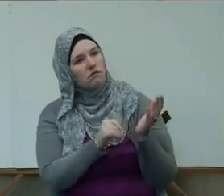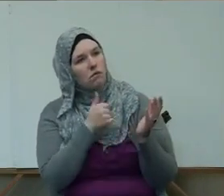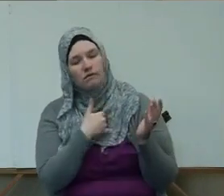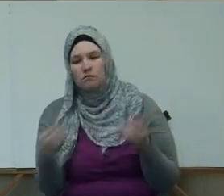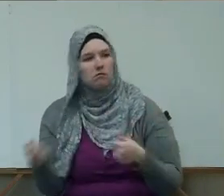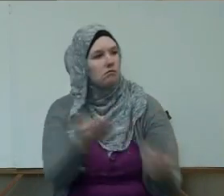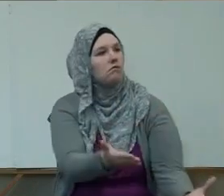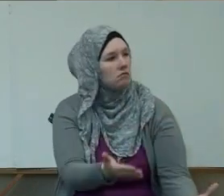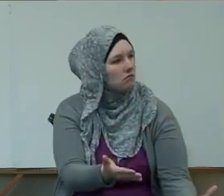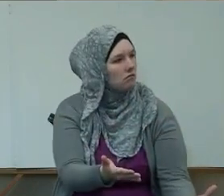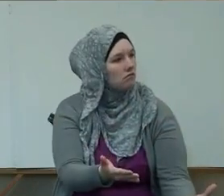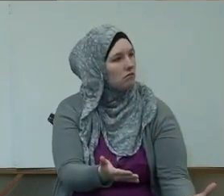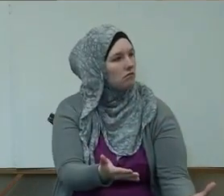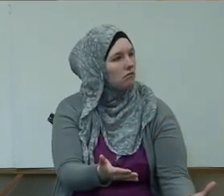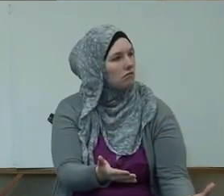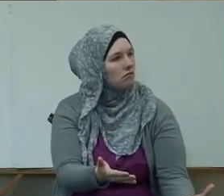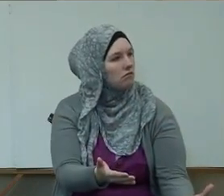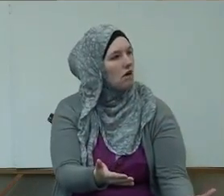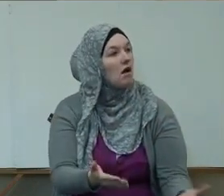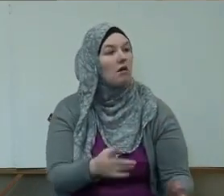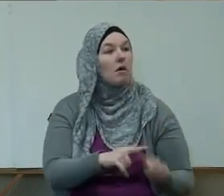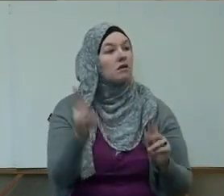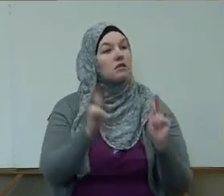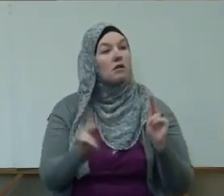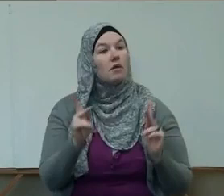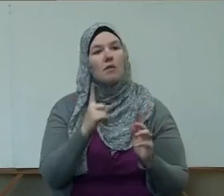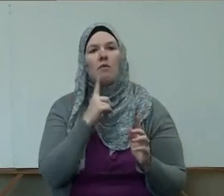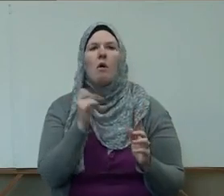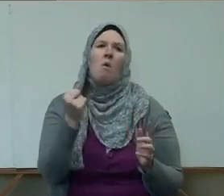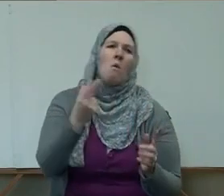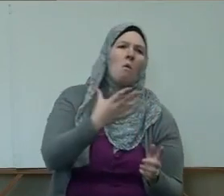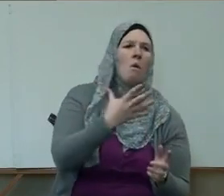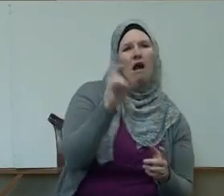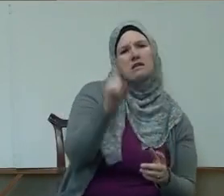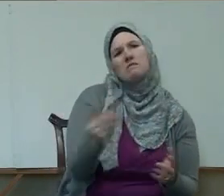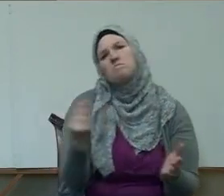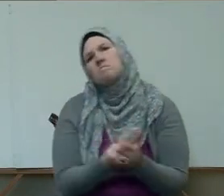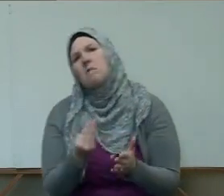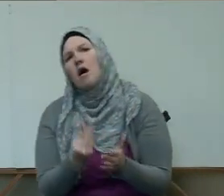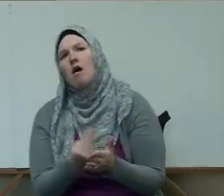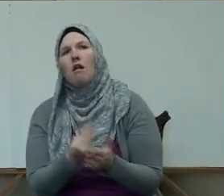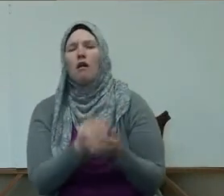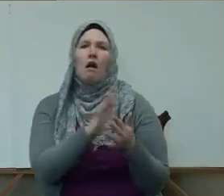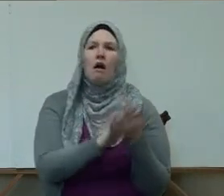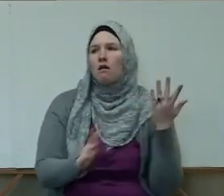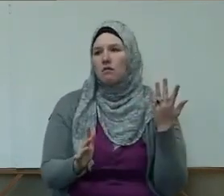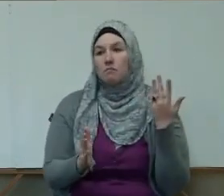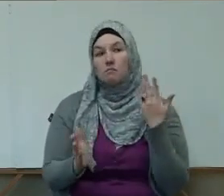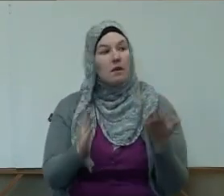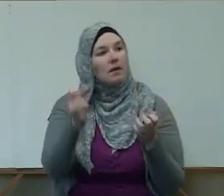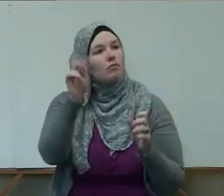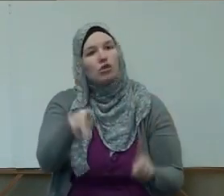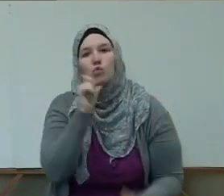people ask when they don't actually need. So you have to look for those that you know